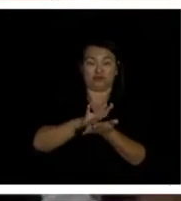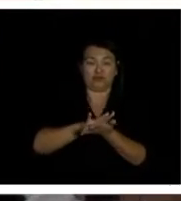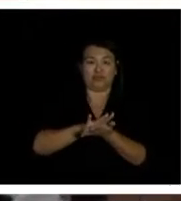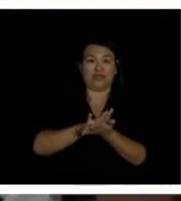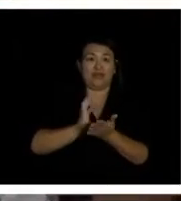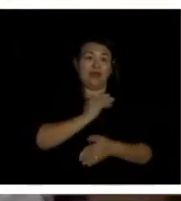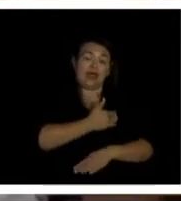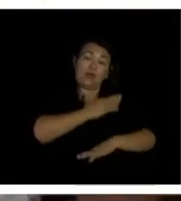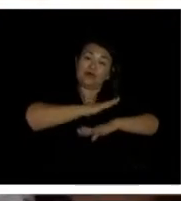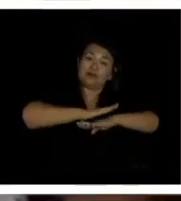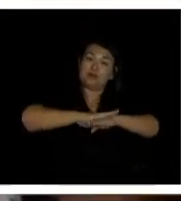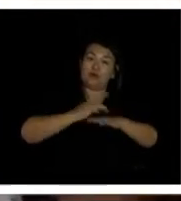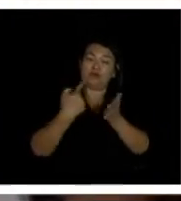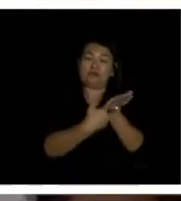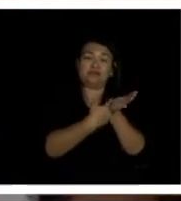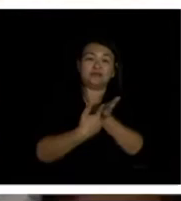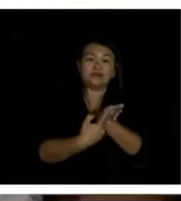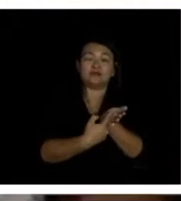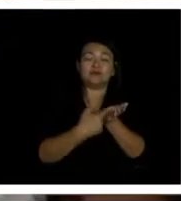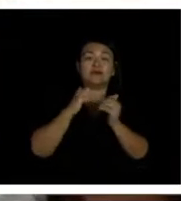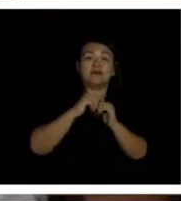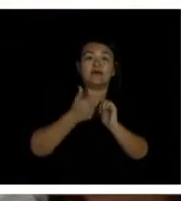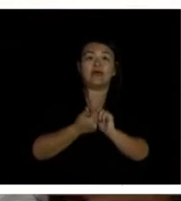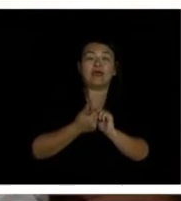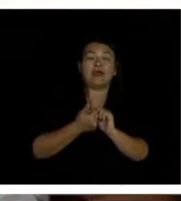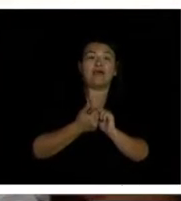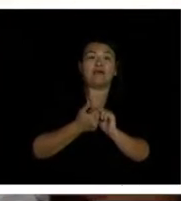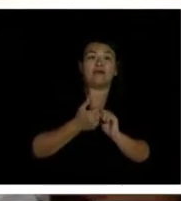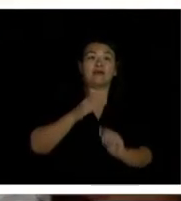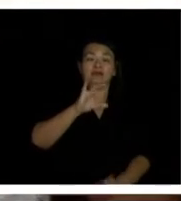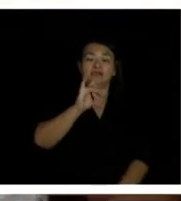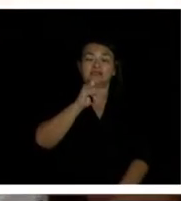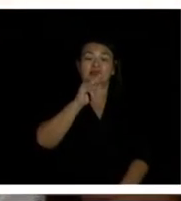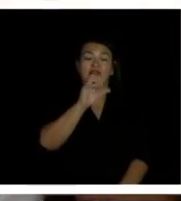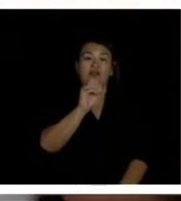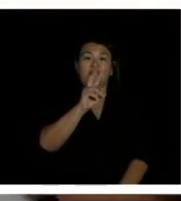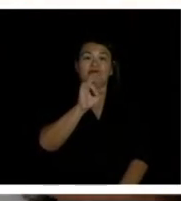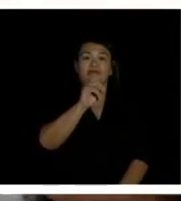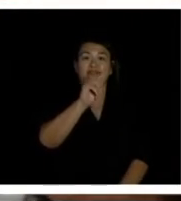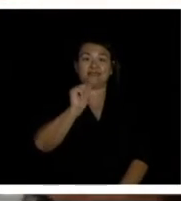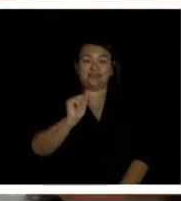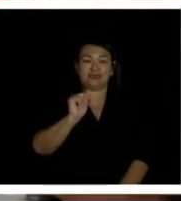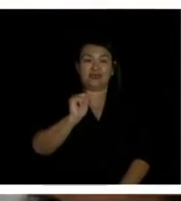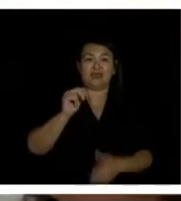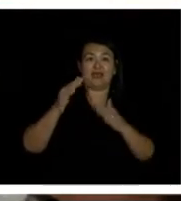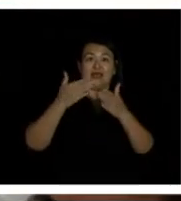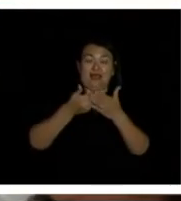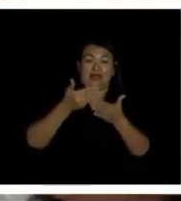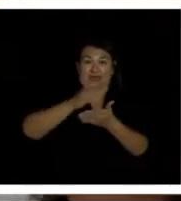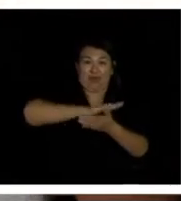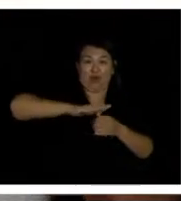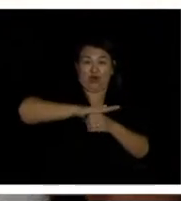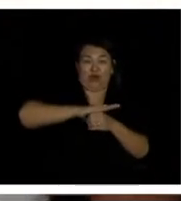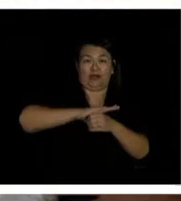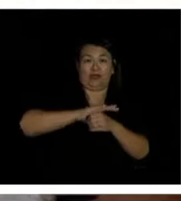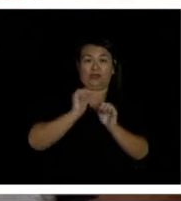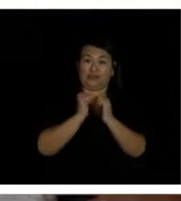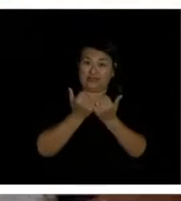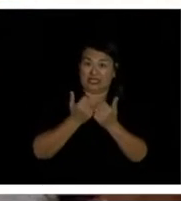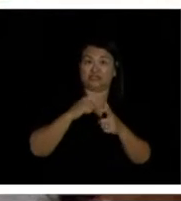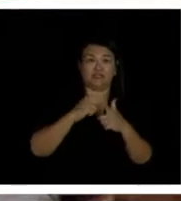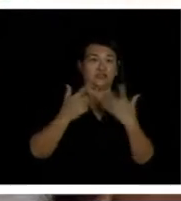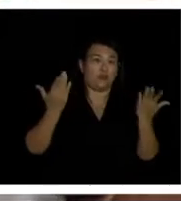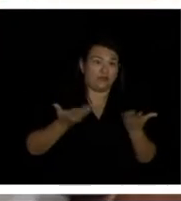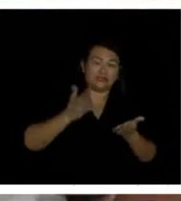our table, we discussed how the Cielo Vista Neighborhood Association is involved with the school. They're always